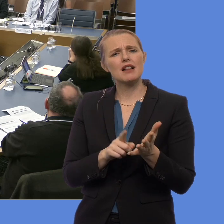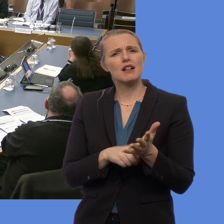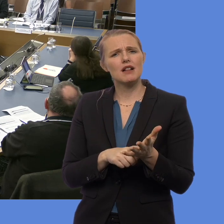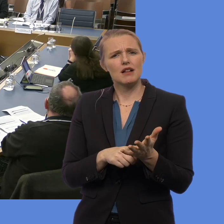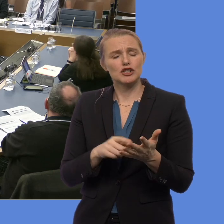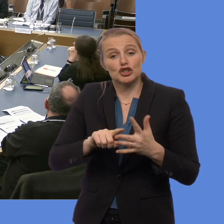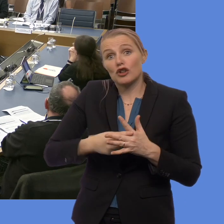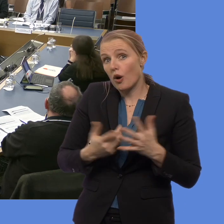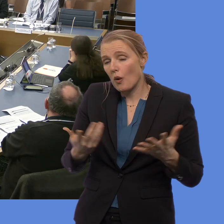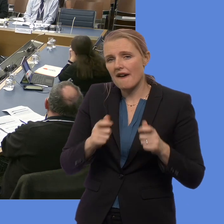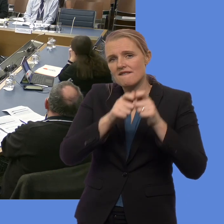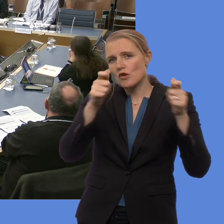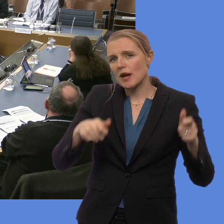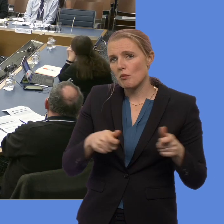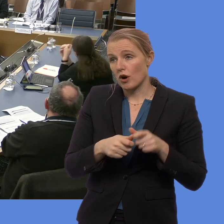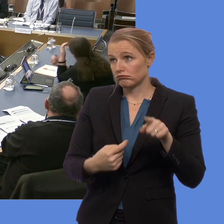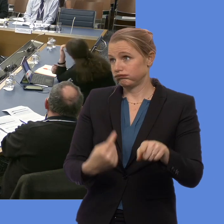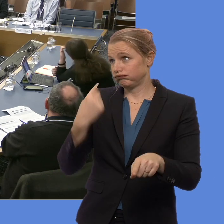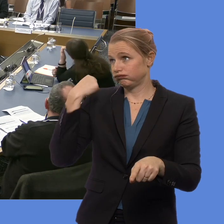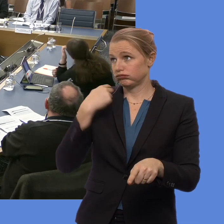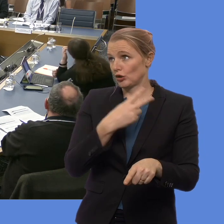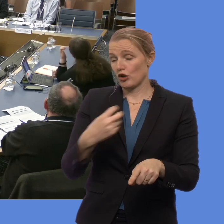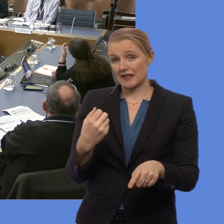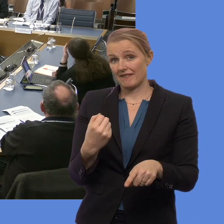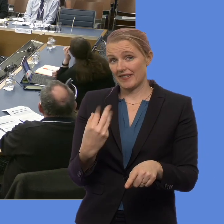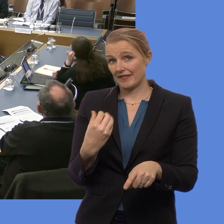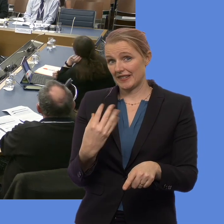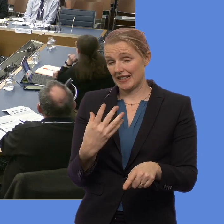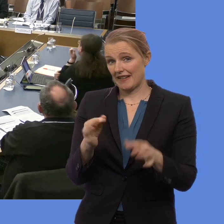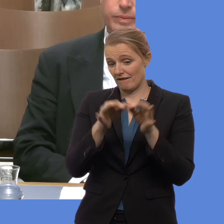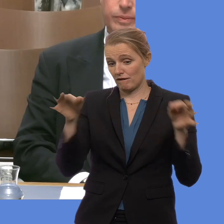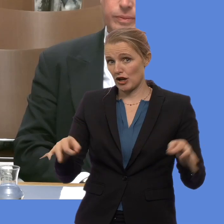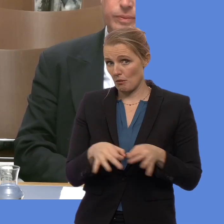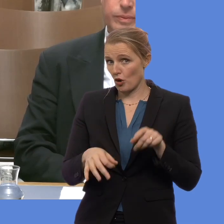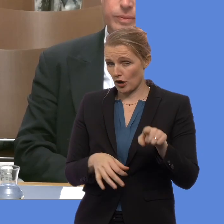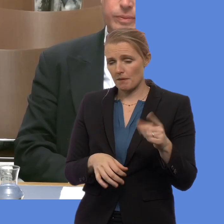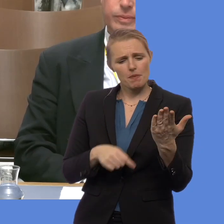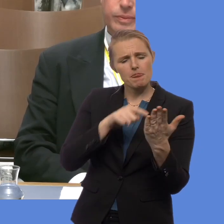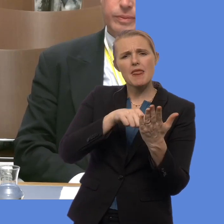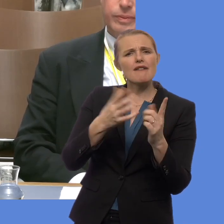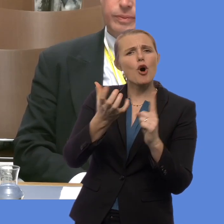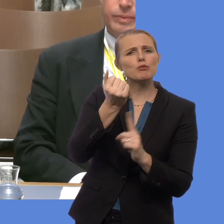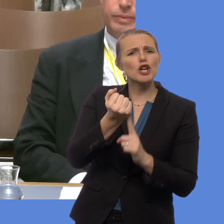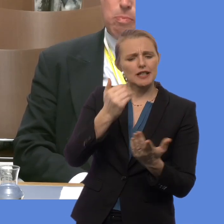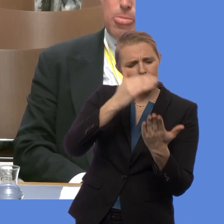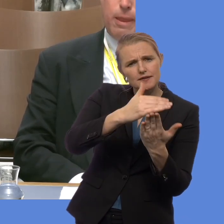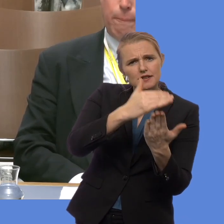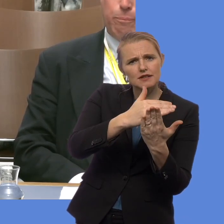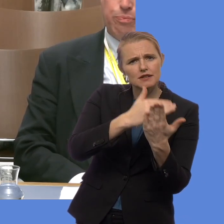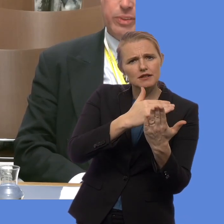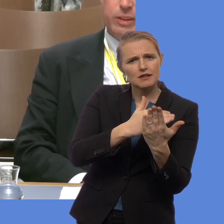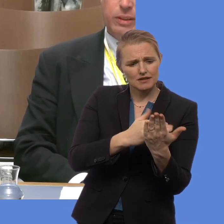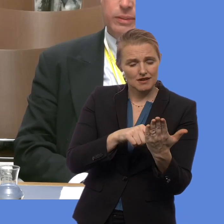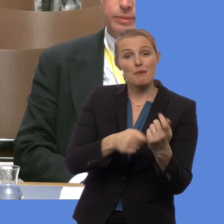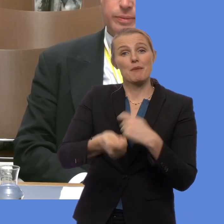Language Framework back in 2015. And those objectives, of which Objective 1 is